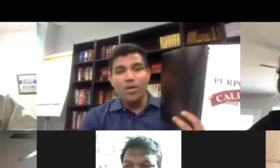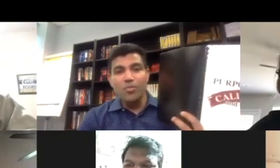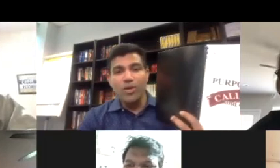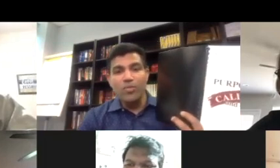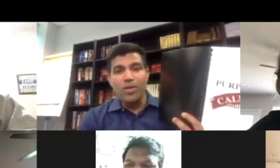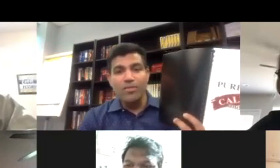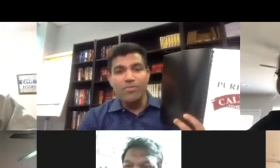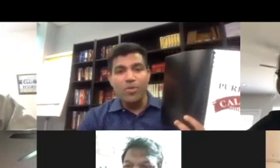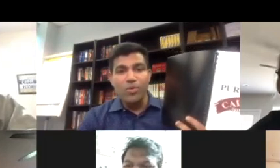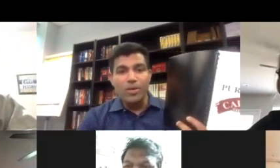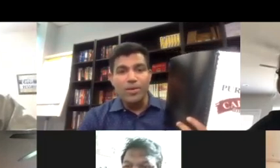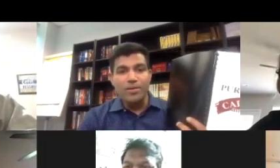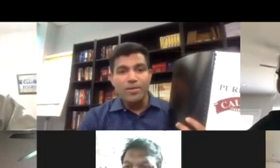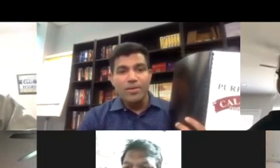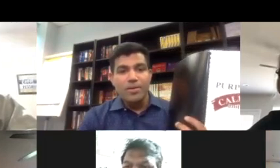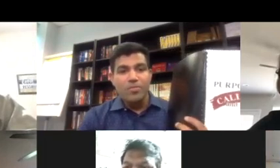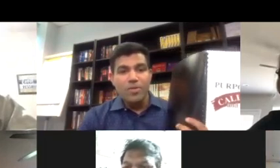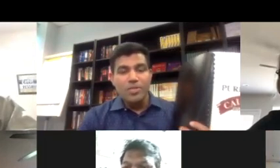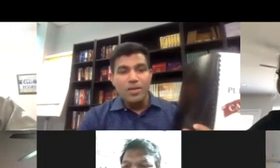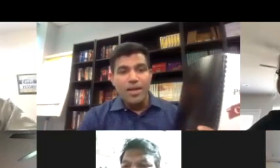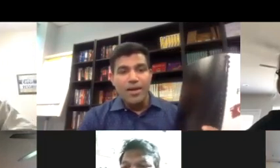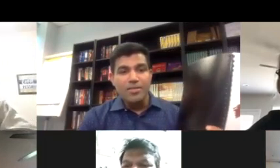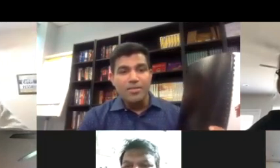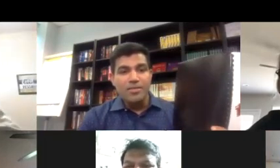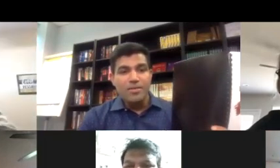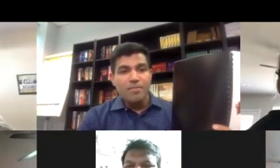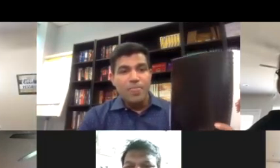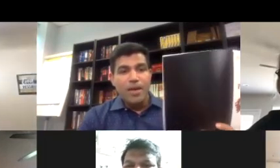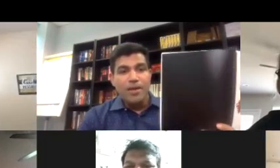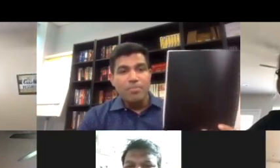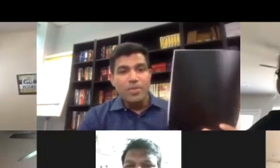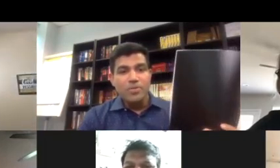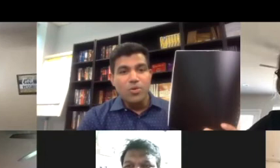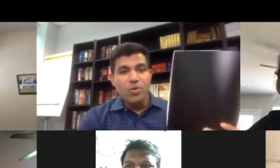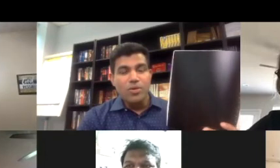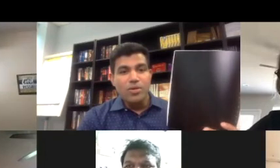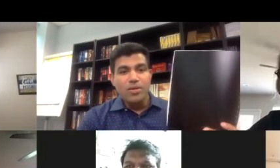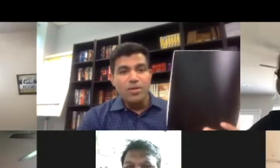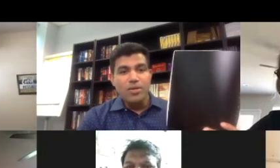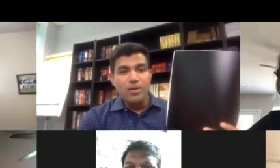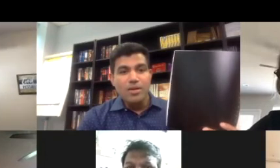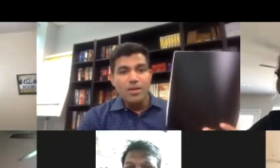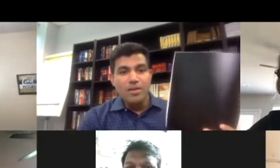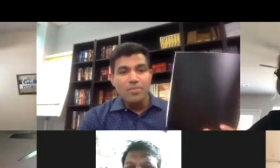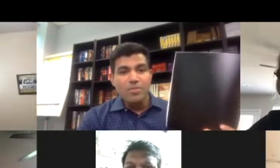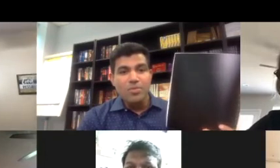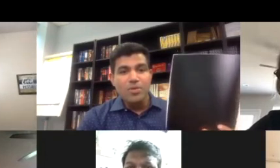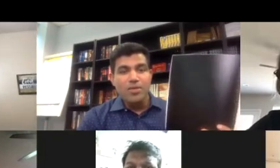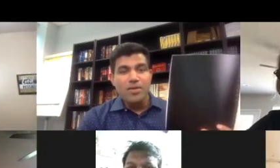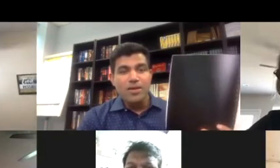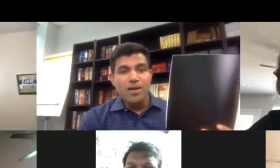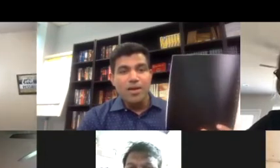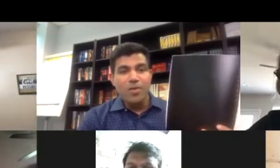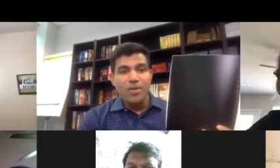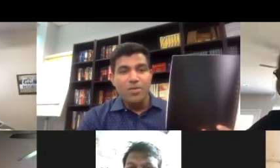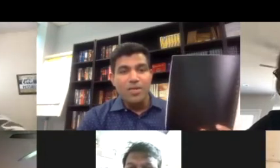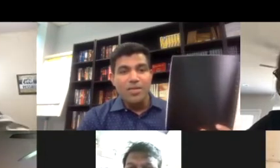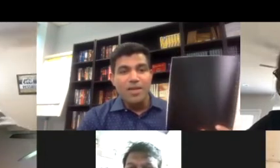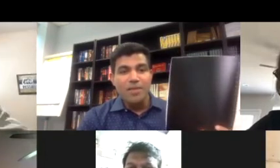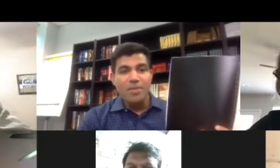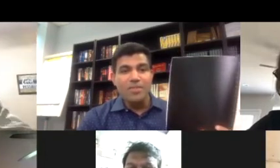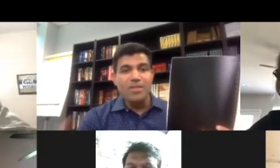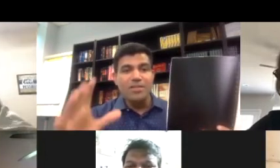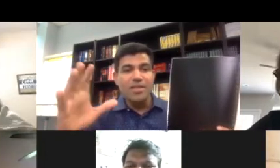is the one we are really following with this class. And please don't glimpse through it. I want you to